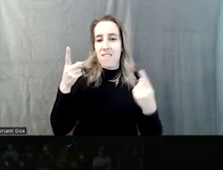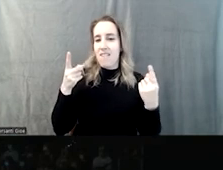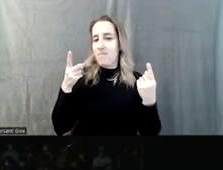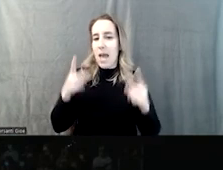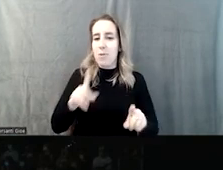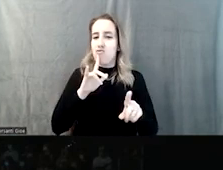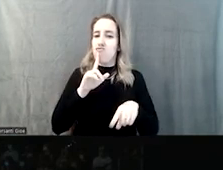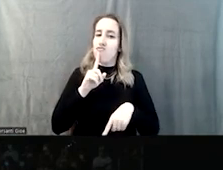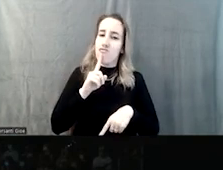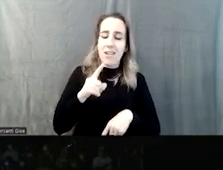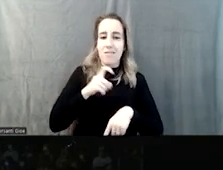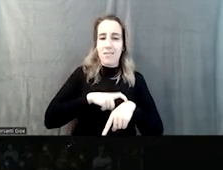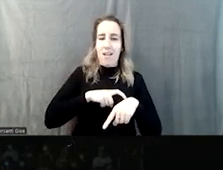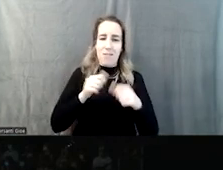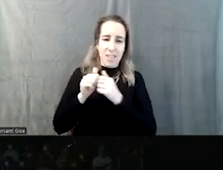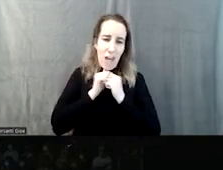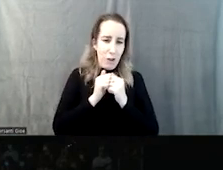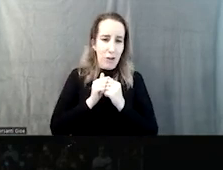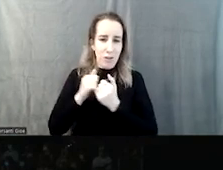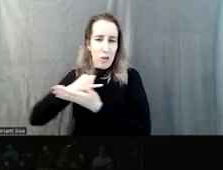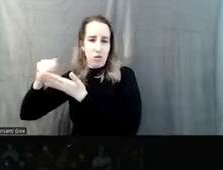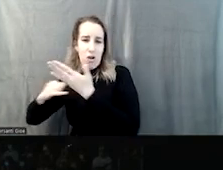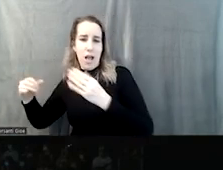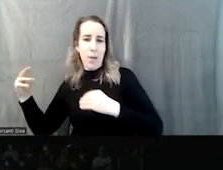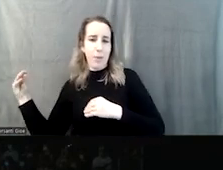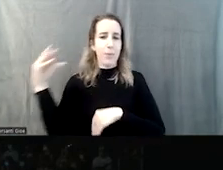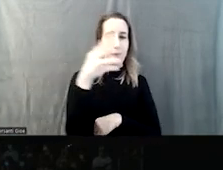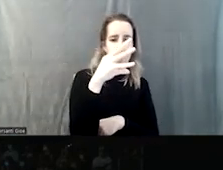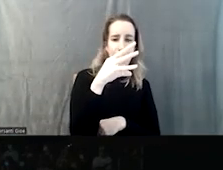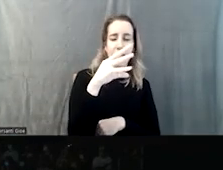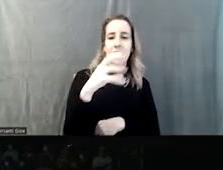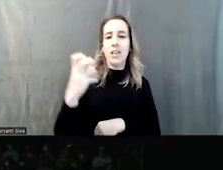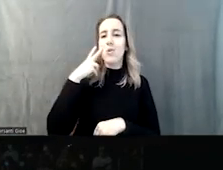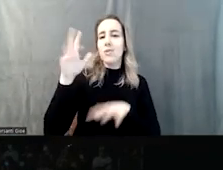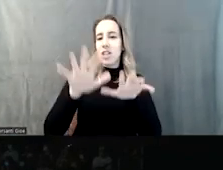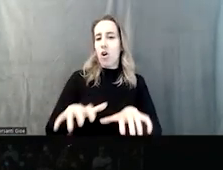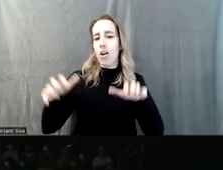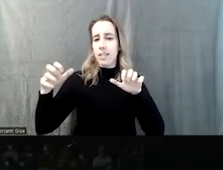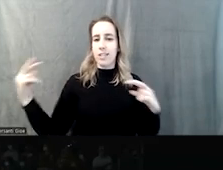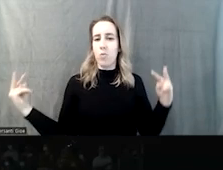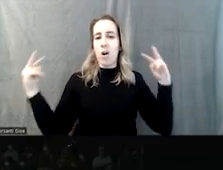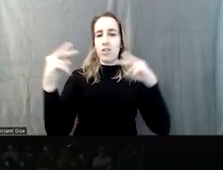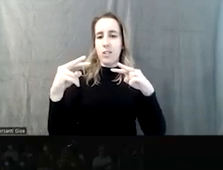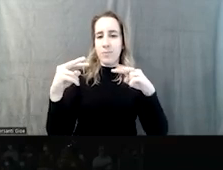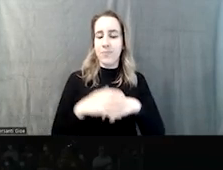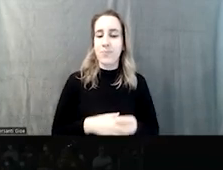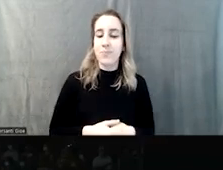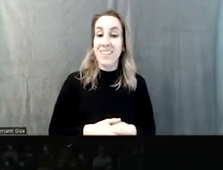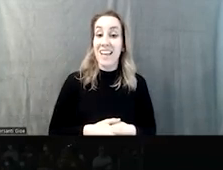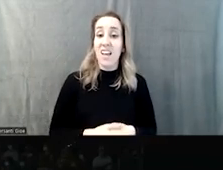has some image of the audience watching on. And so I have a minute left,